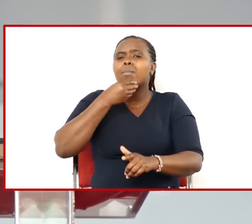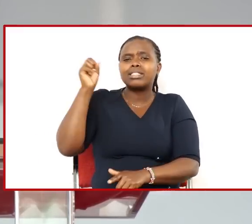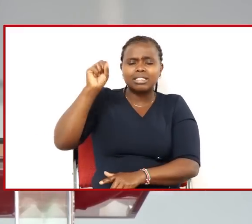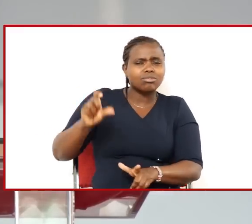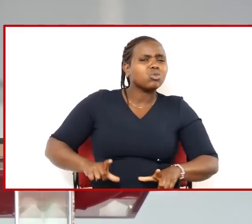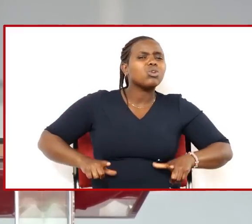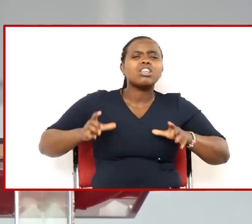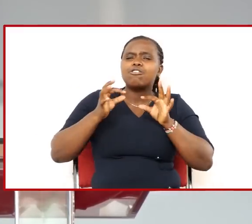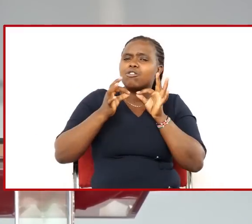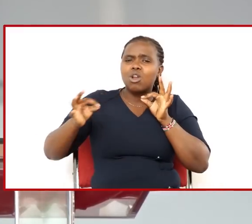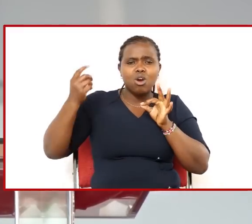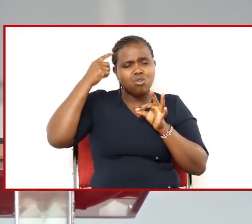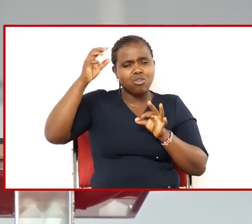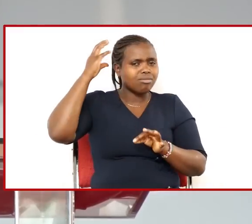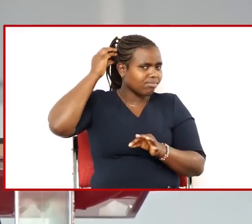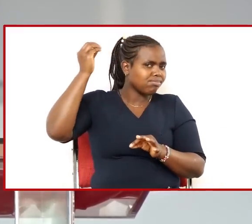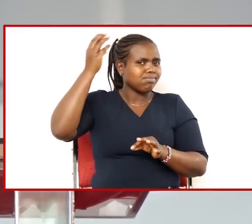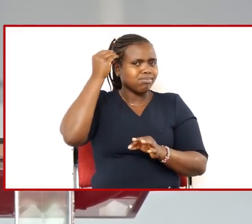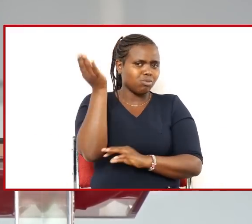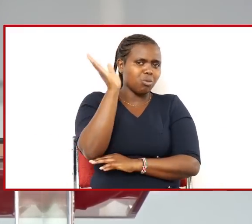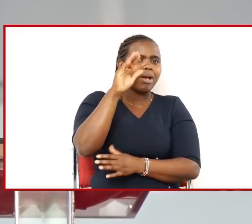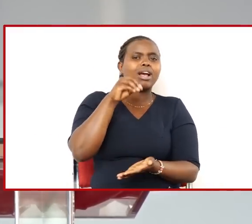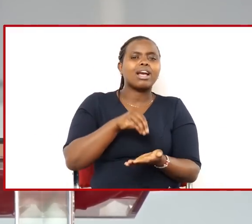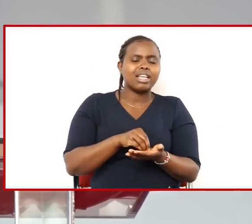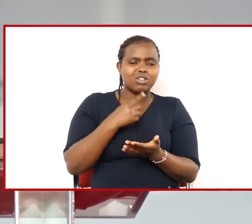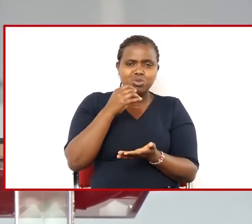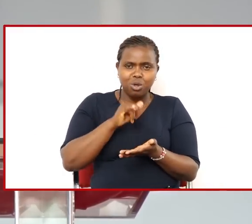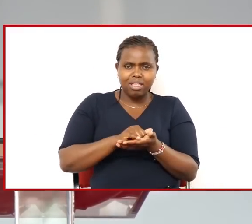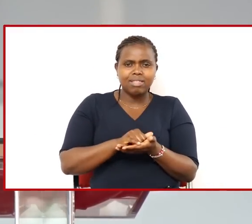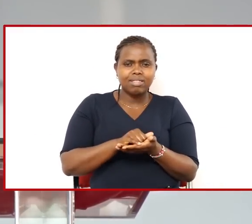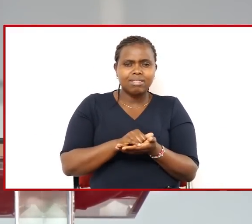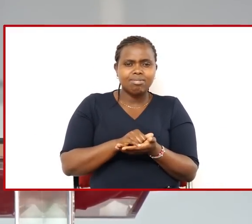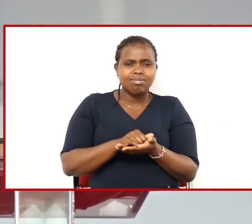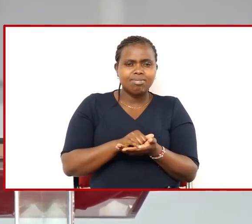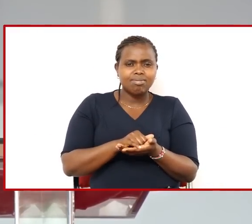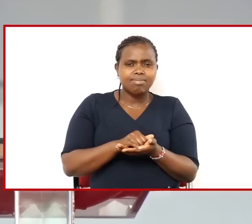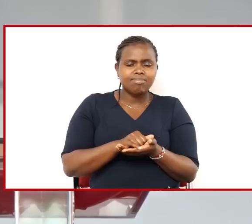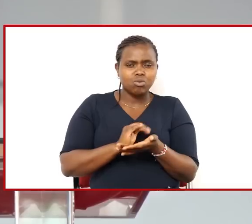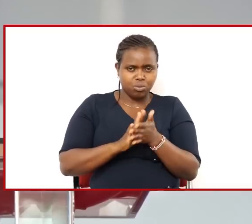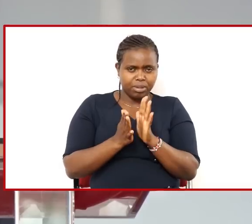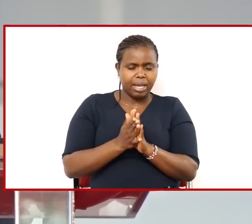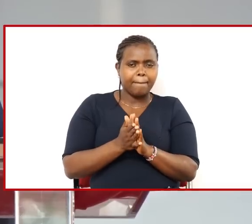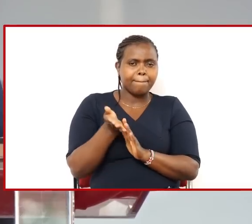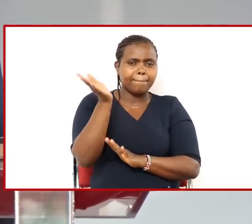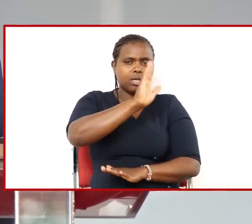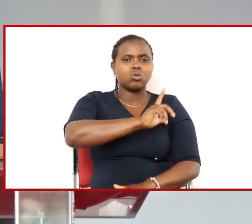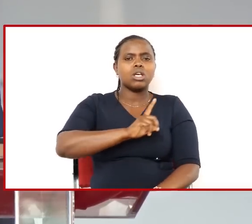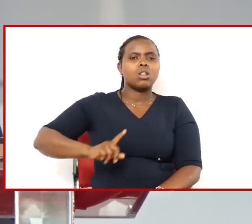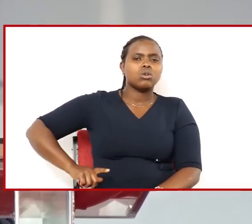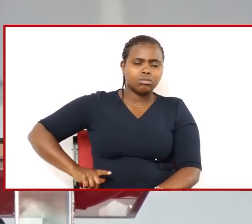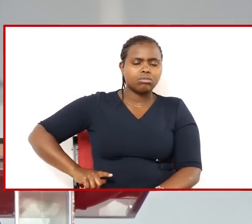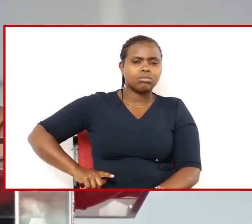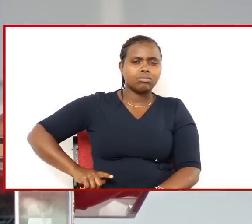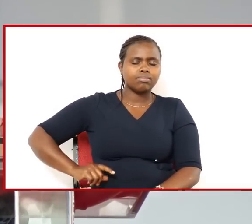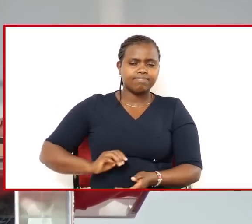enough for his heir to grow back so that he is able to be restored back to